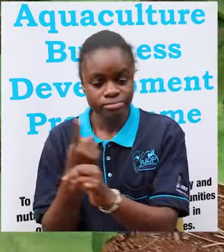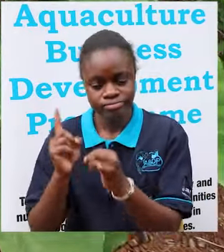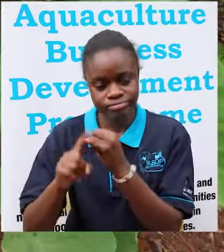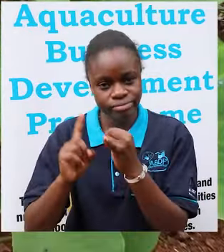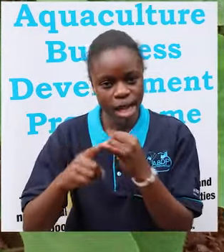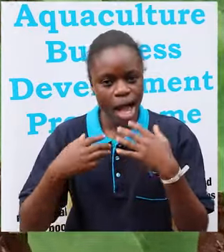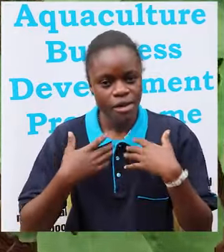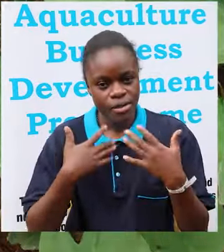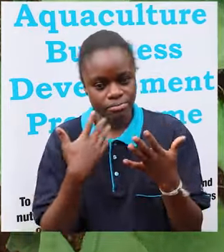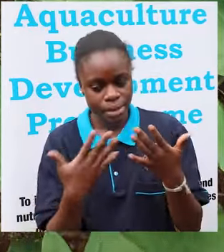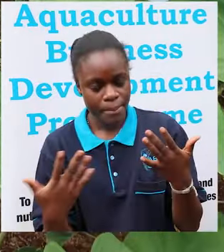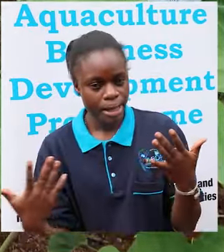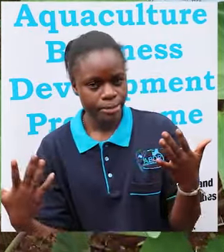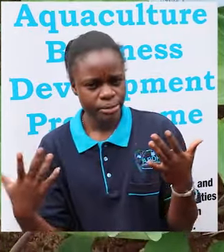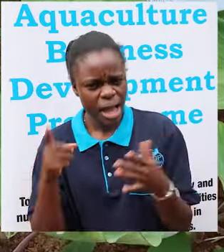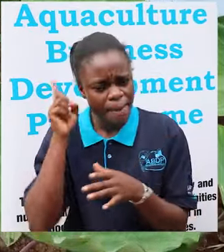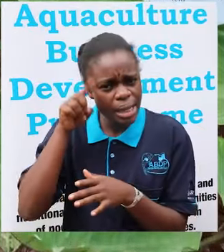materials. One, we shall need a